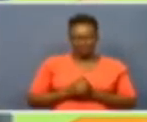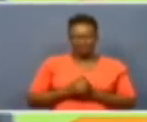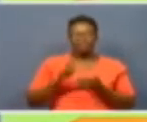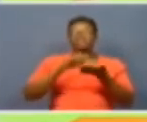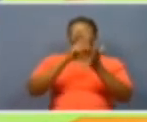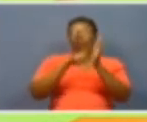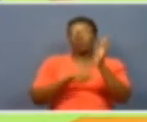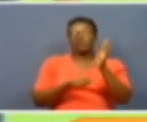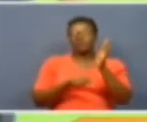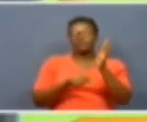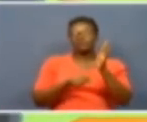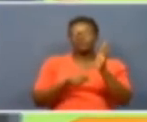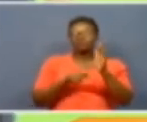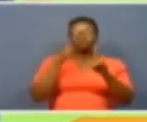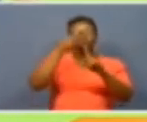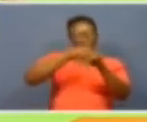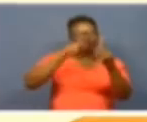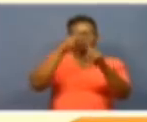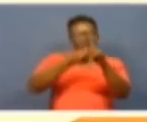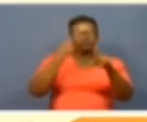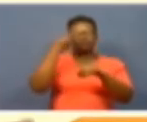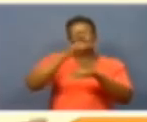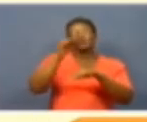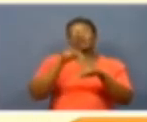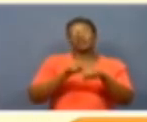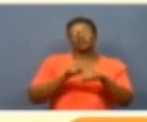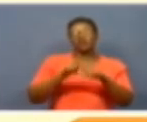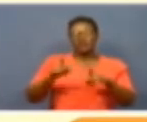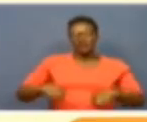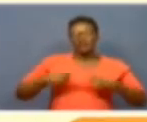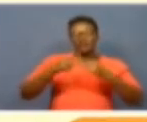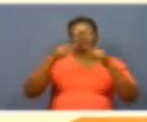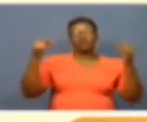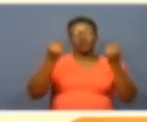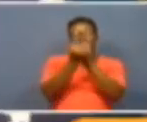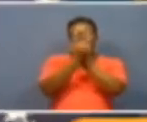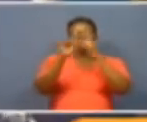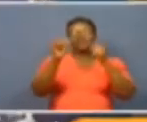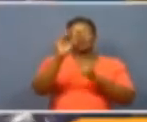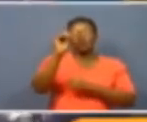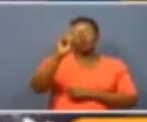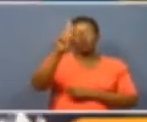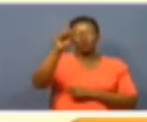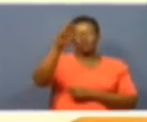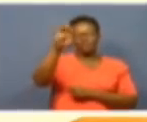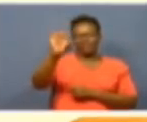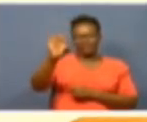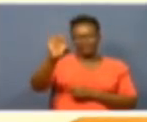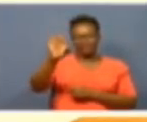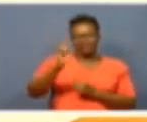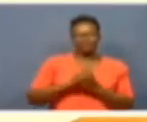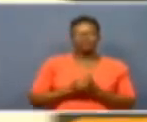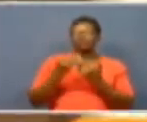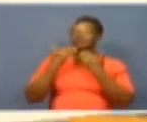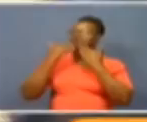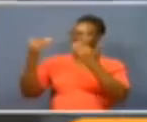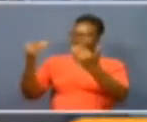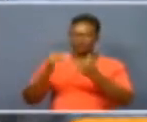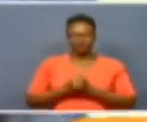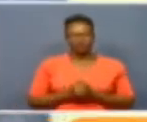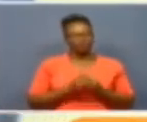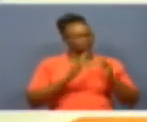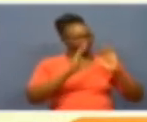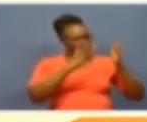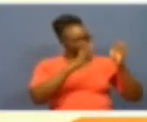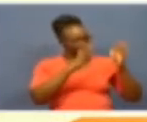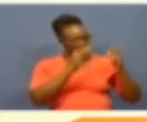Meaning, the fighter of our nation. Long live President Onye. Thank you. Well done. The